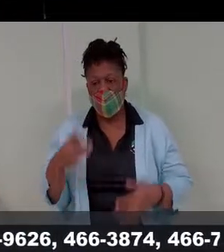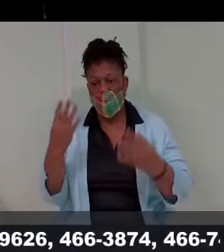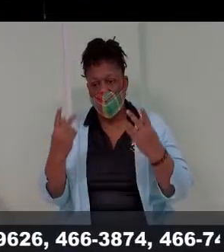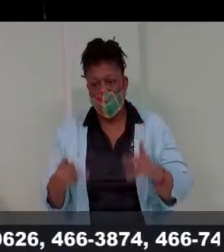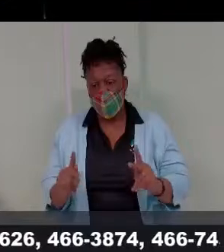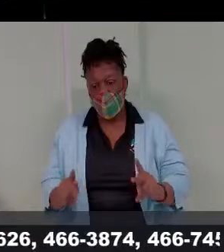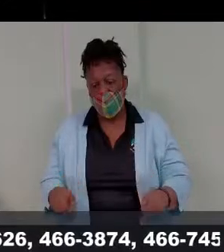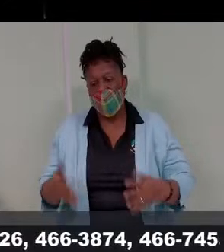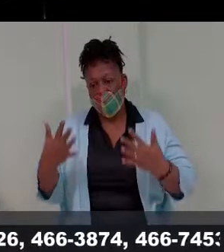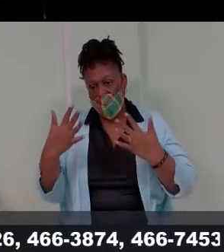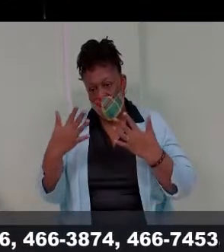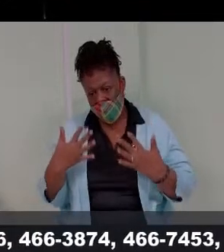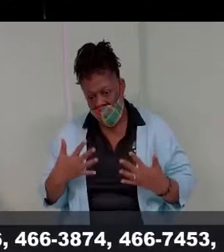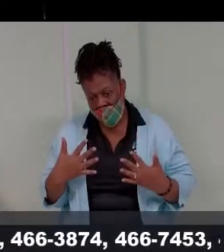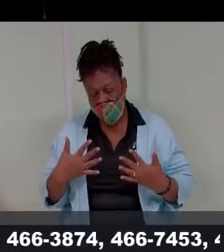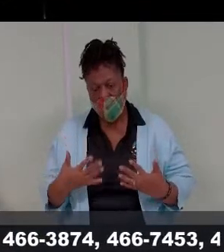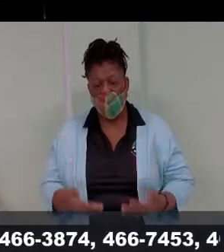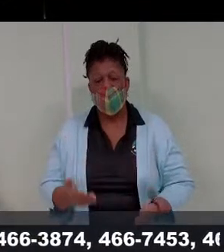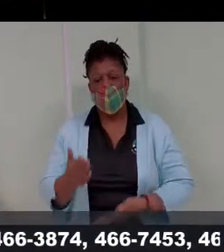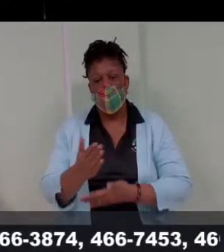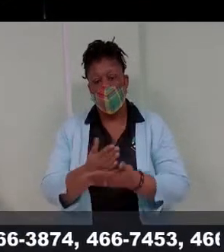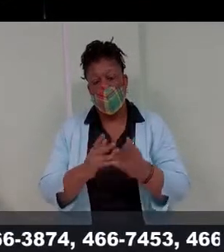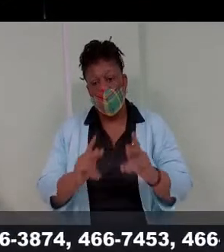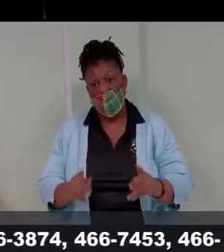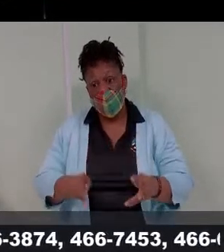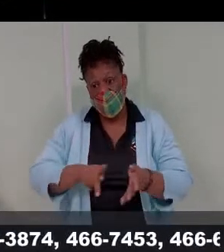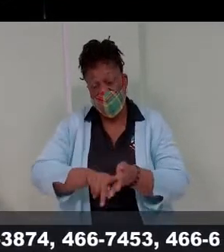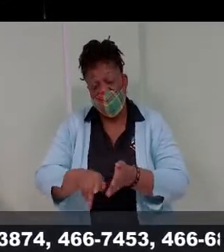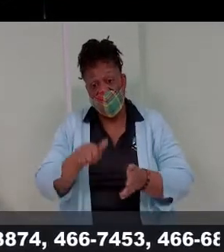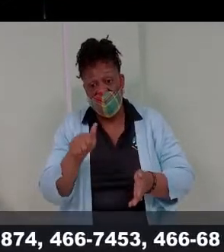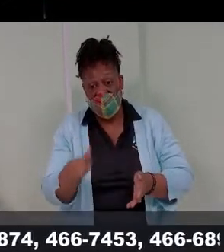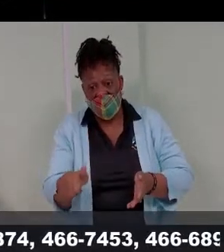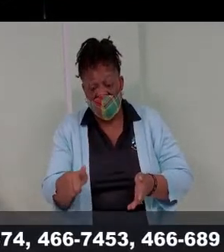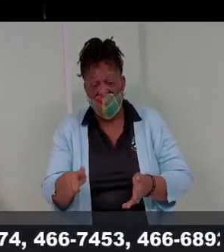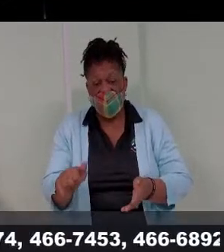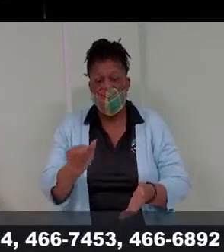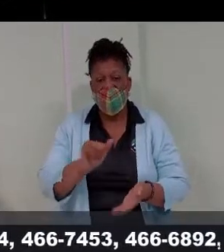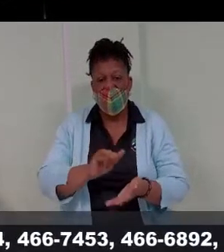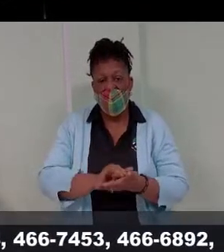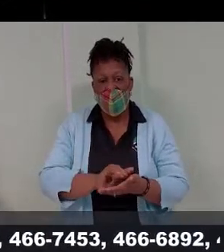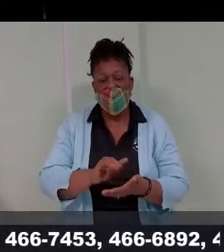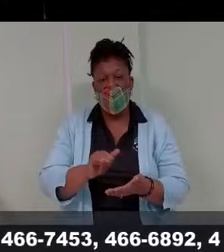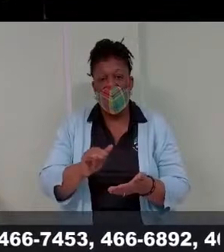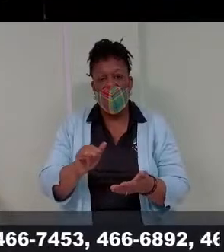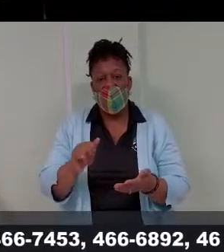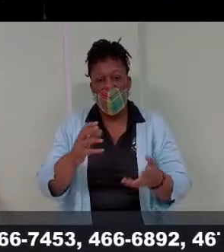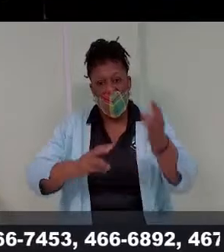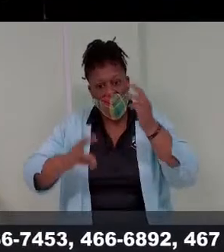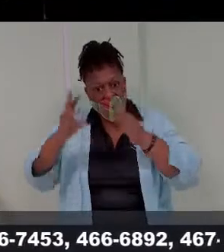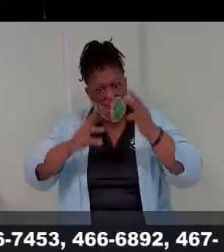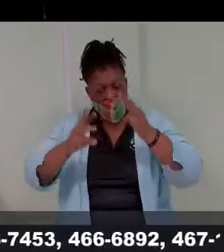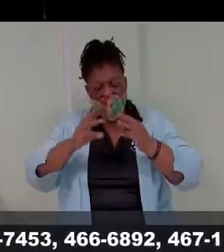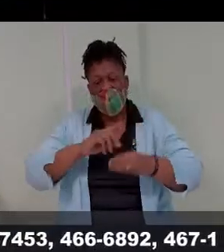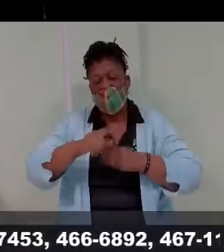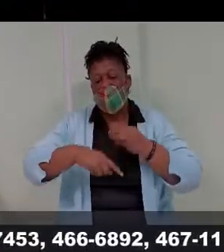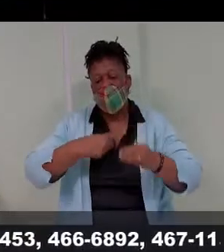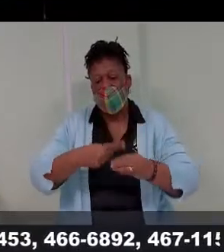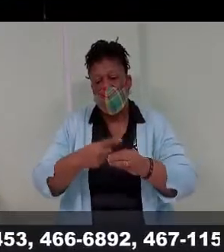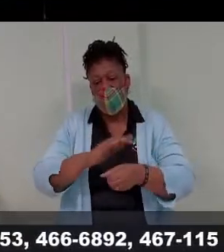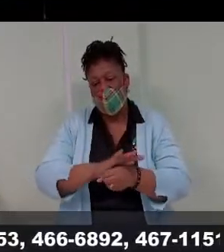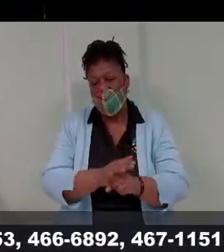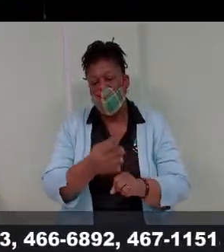suicides, and so on that the pandemic has caused. And there are people suffering